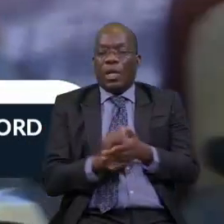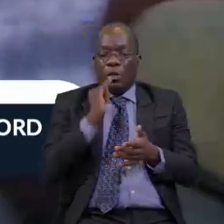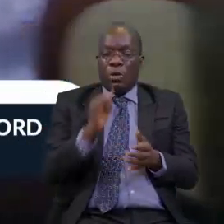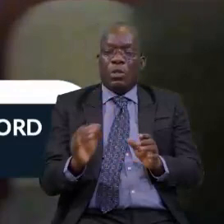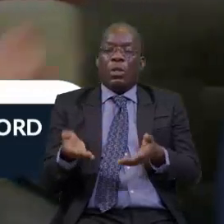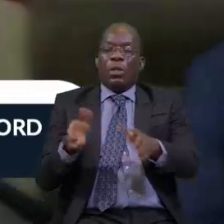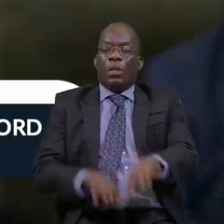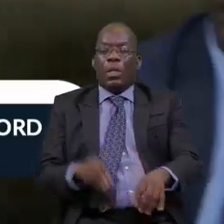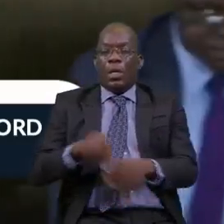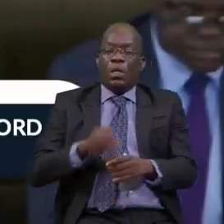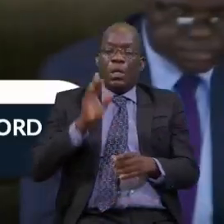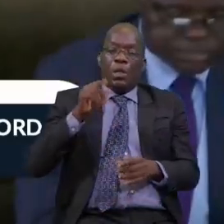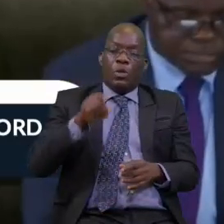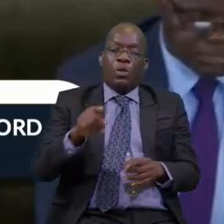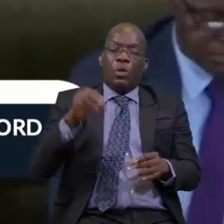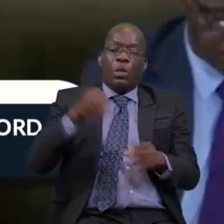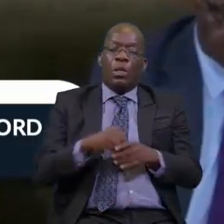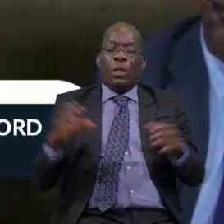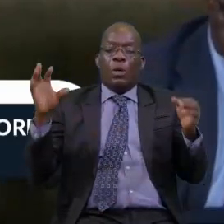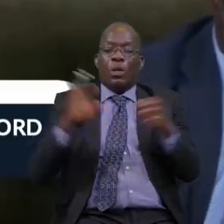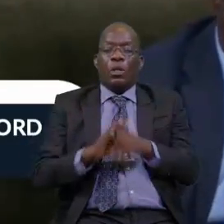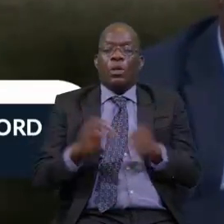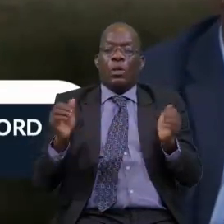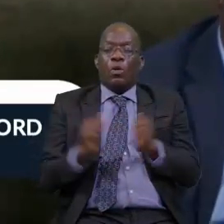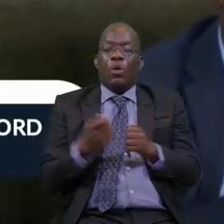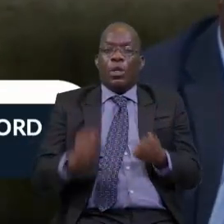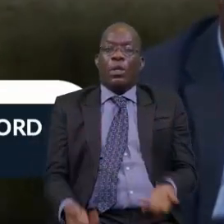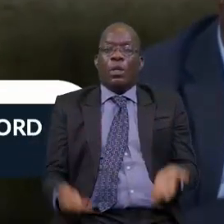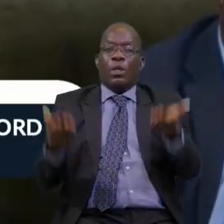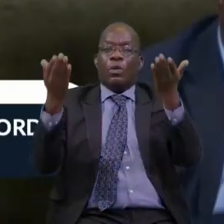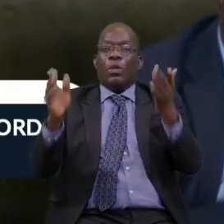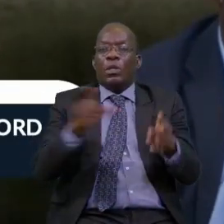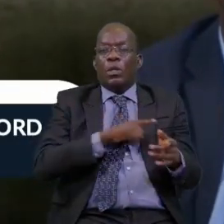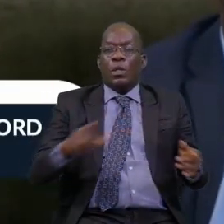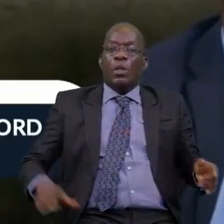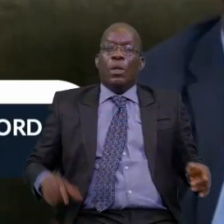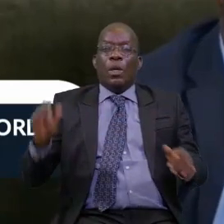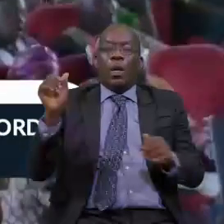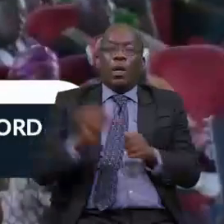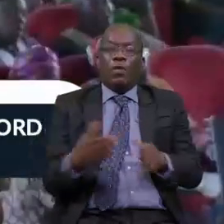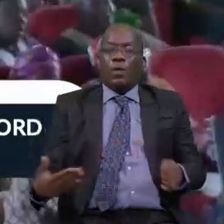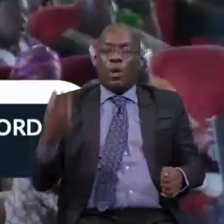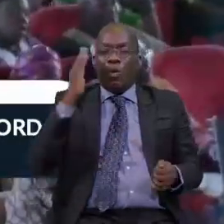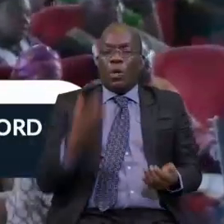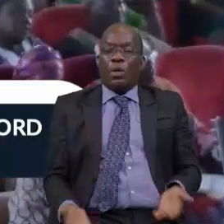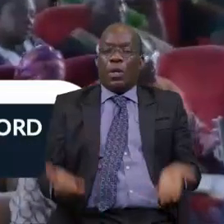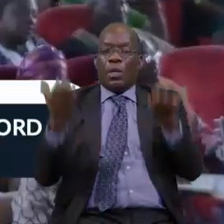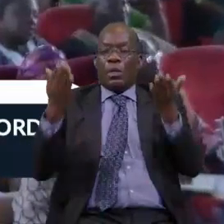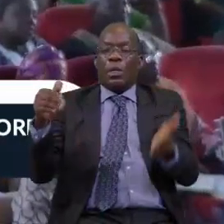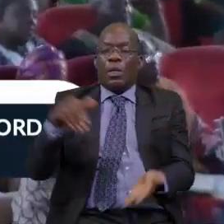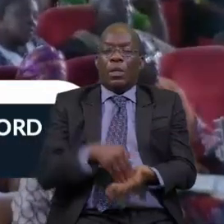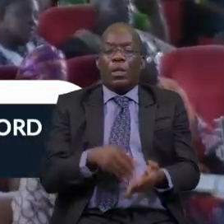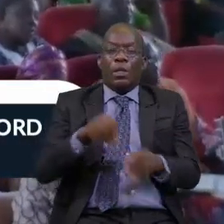in connection with the risen Lord, everything will rise again in Jesus. And the